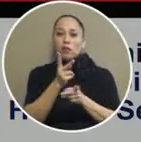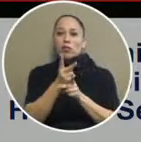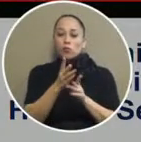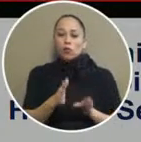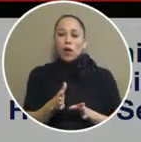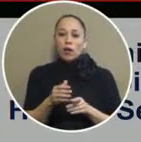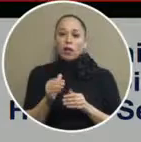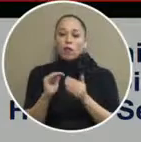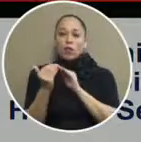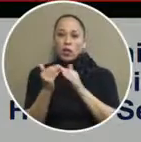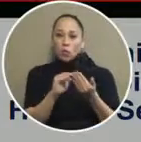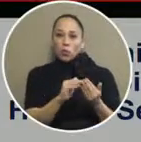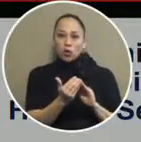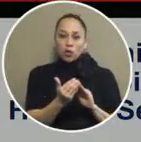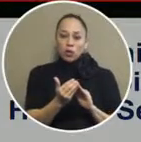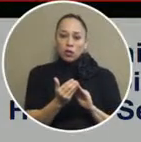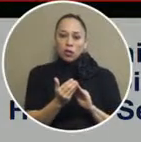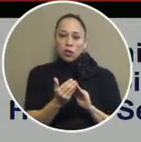and the community. Next slide, please.